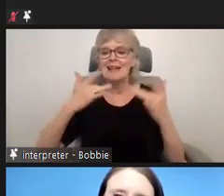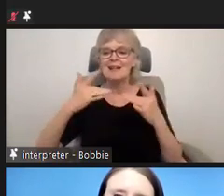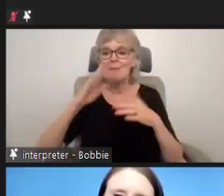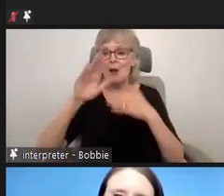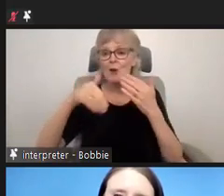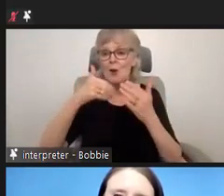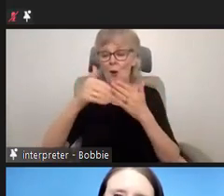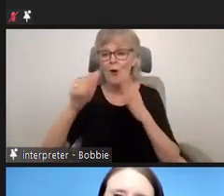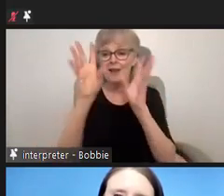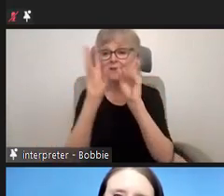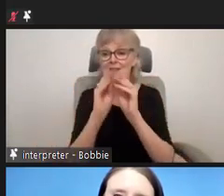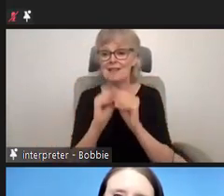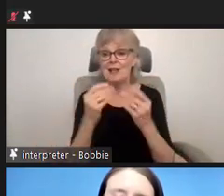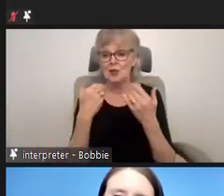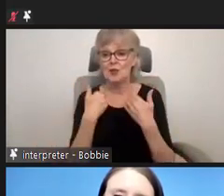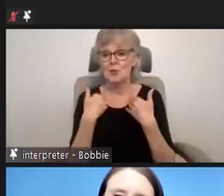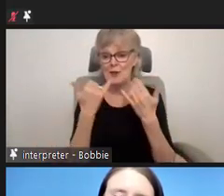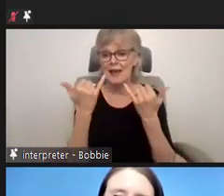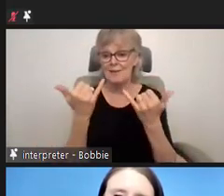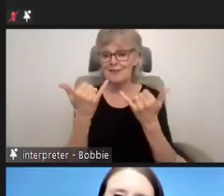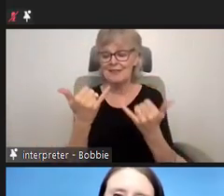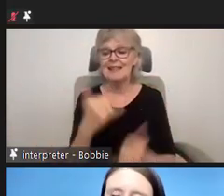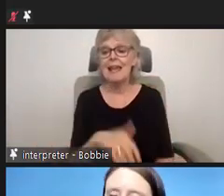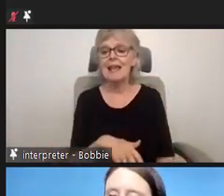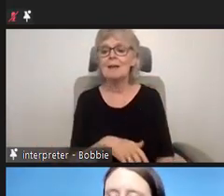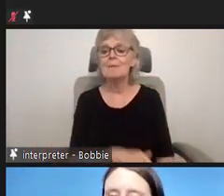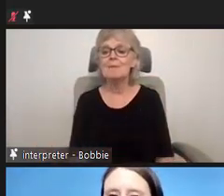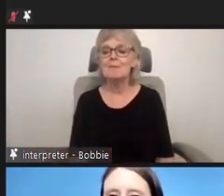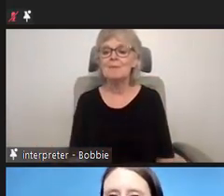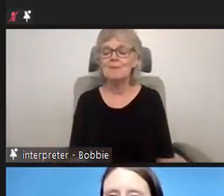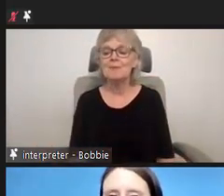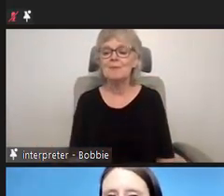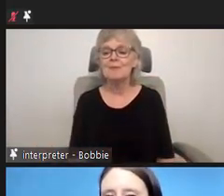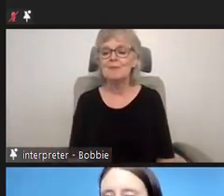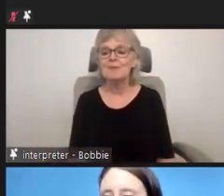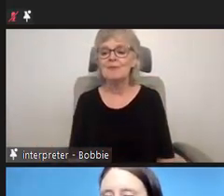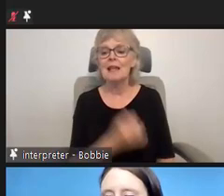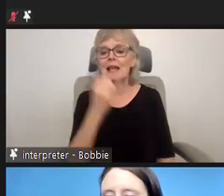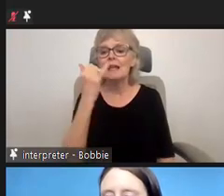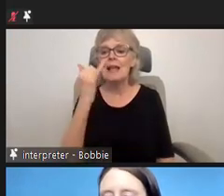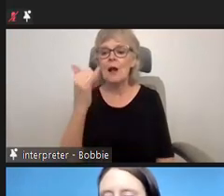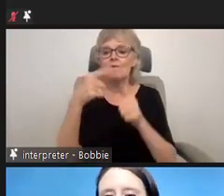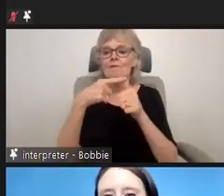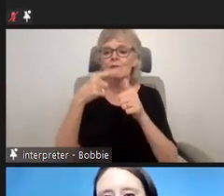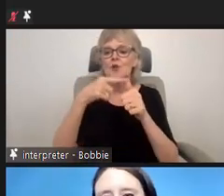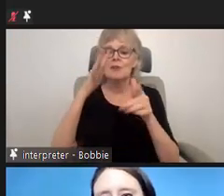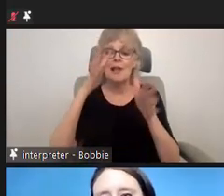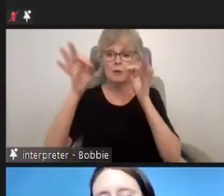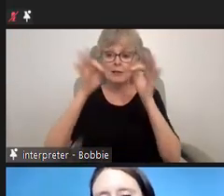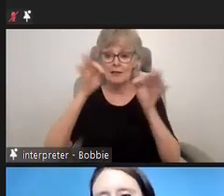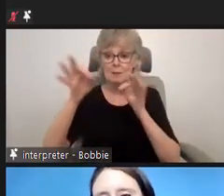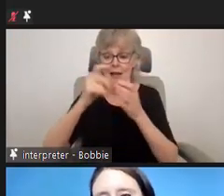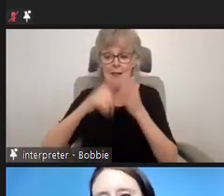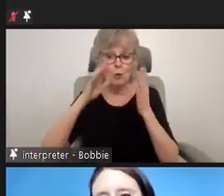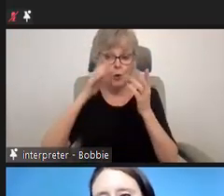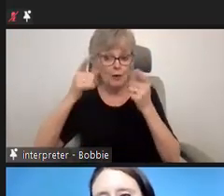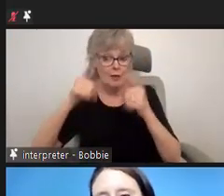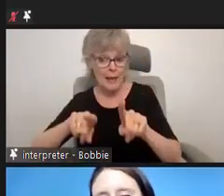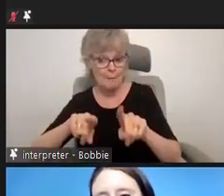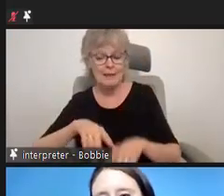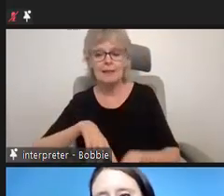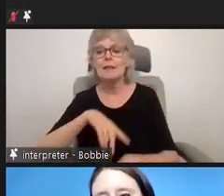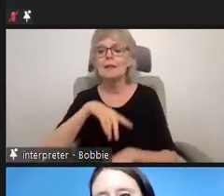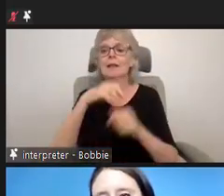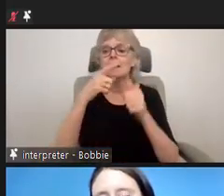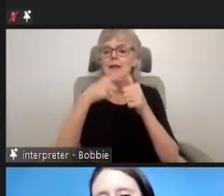sessions we have for you. So for today, just a little bit about how this session will go. We will have